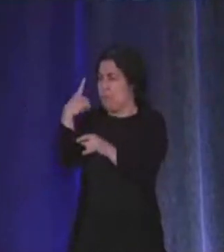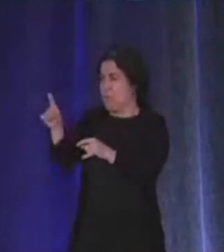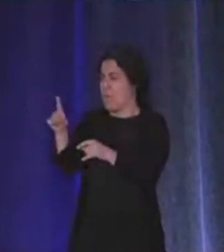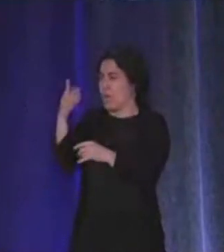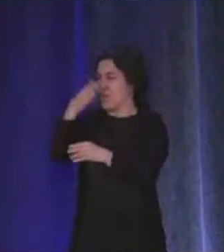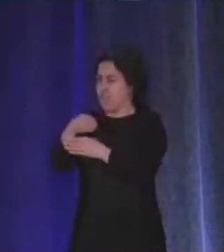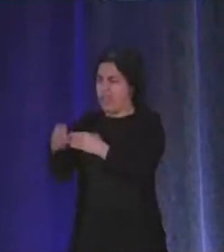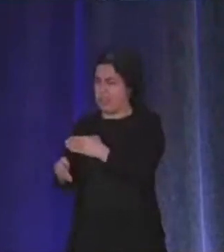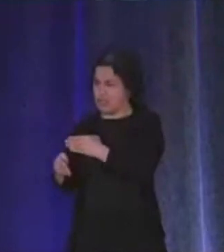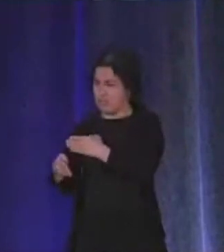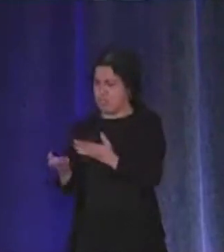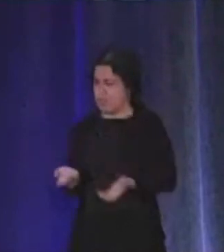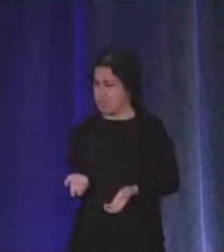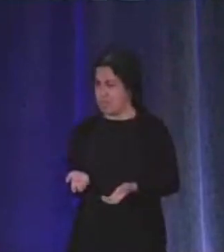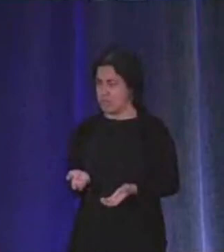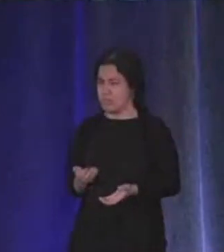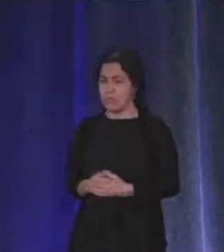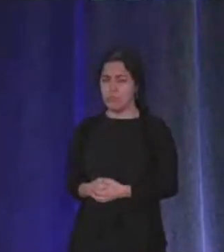the front end?